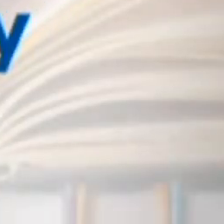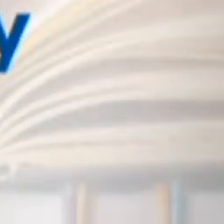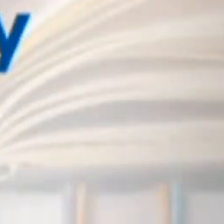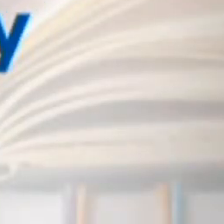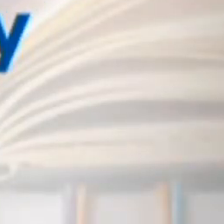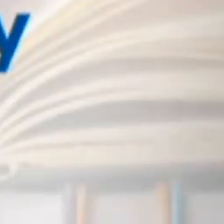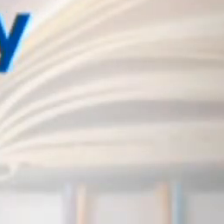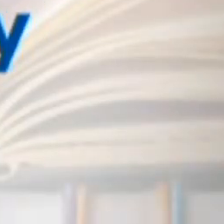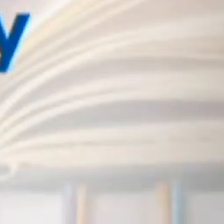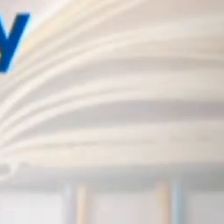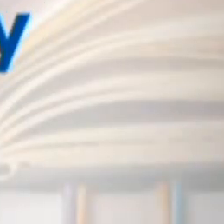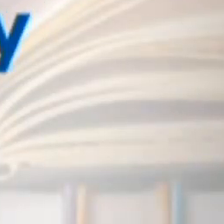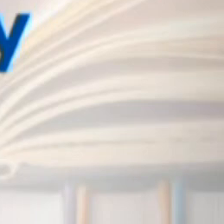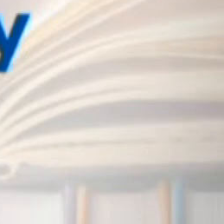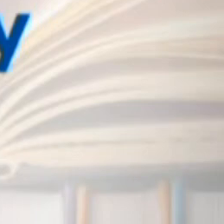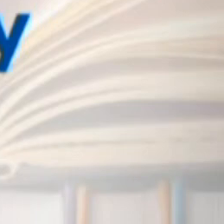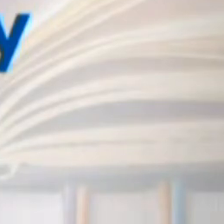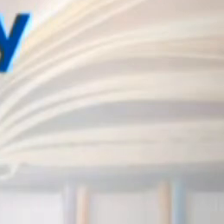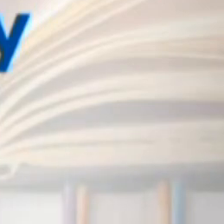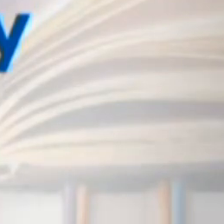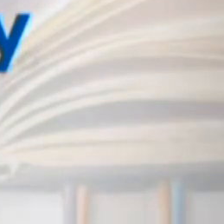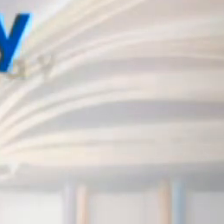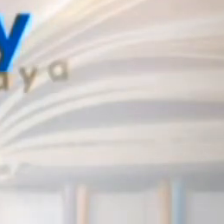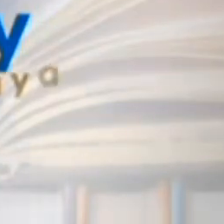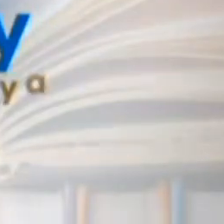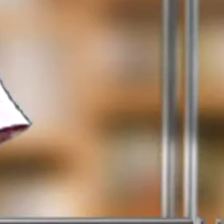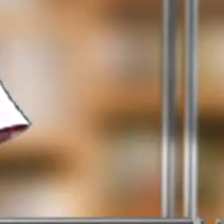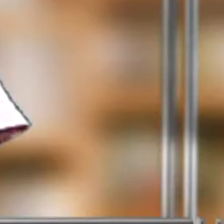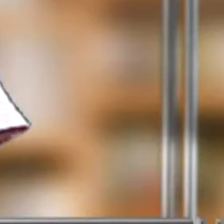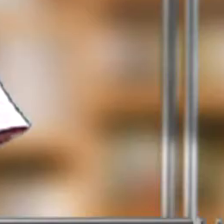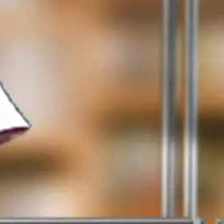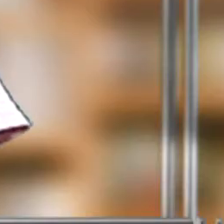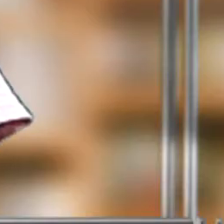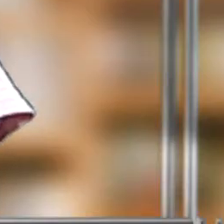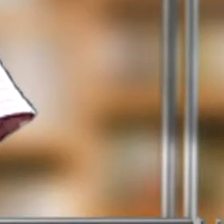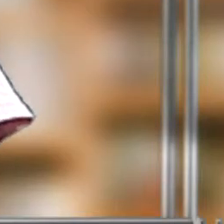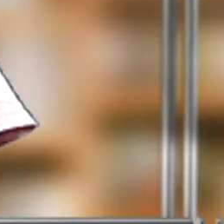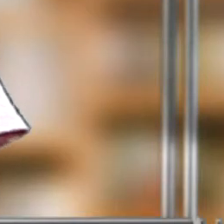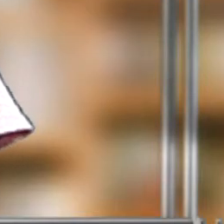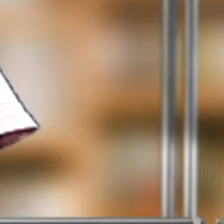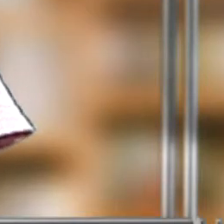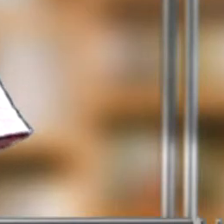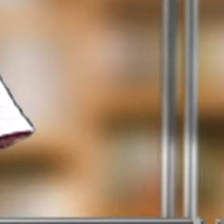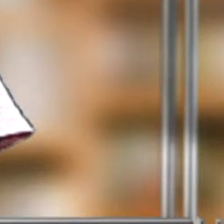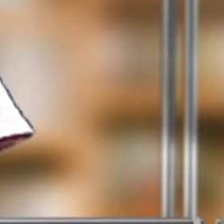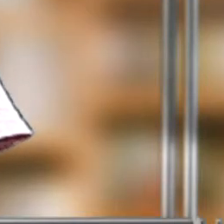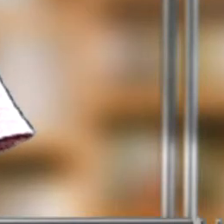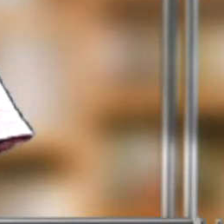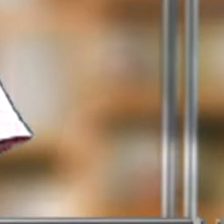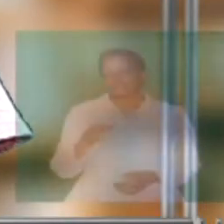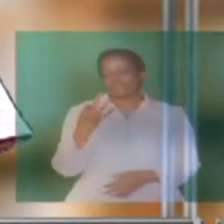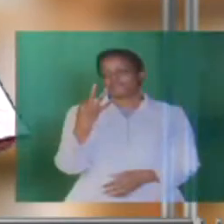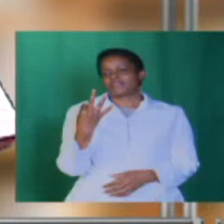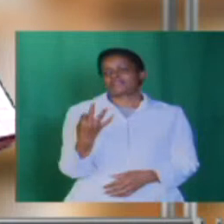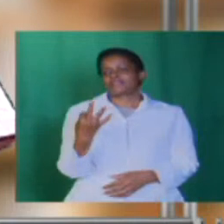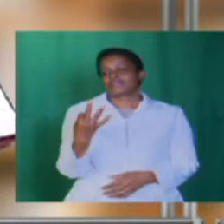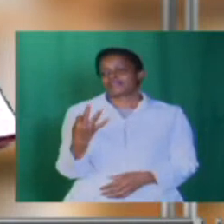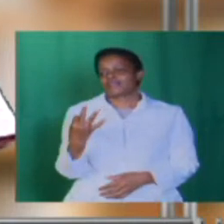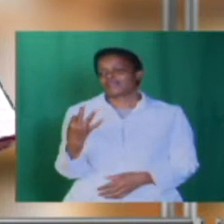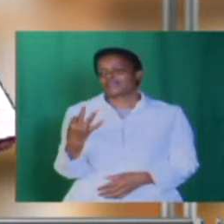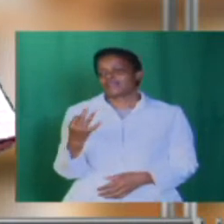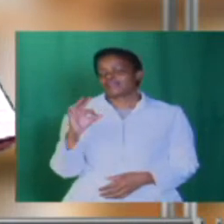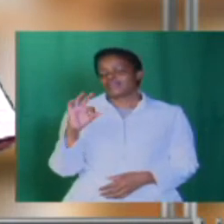Wow. Welcome back from Threes. This is the